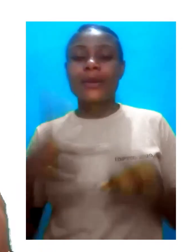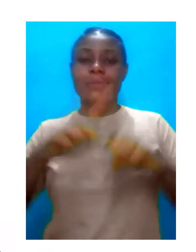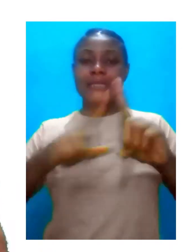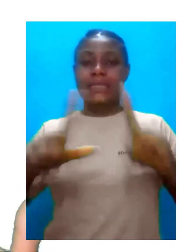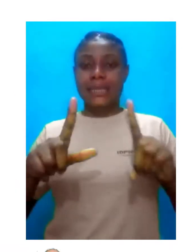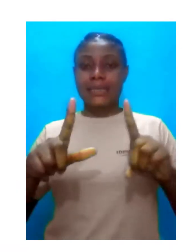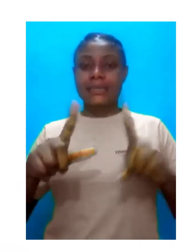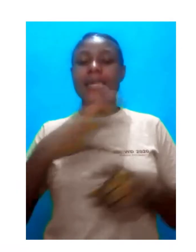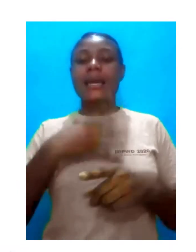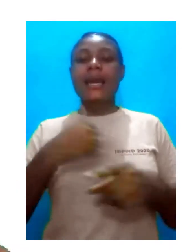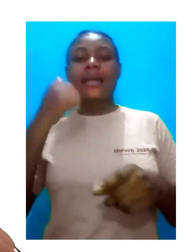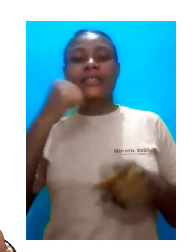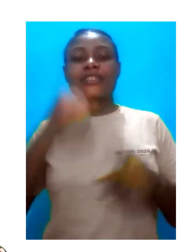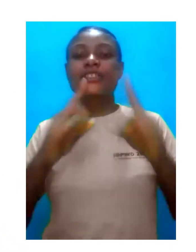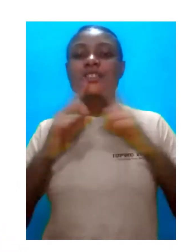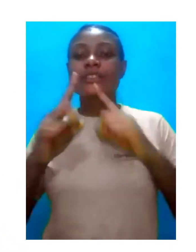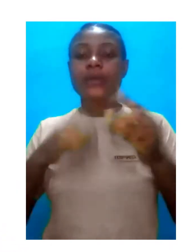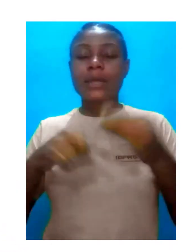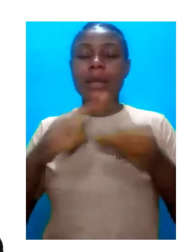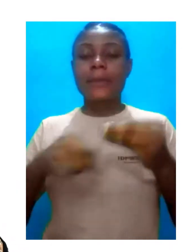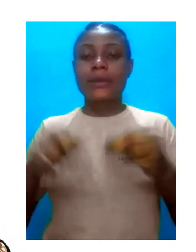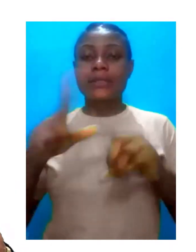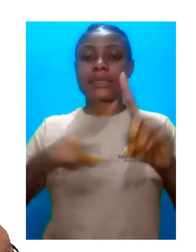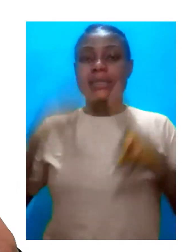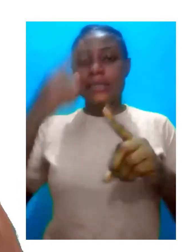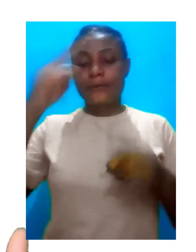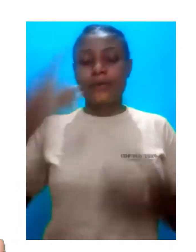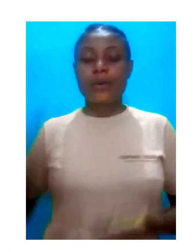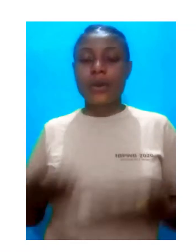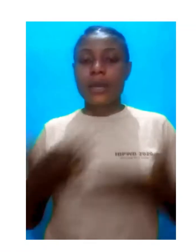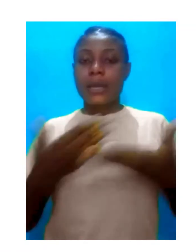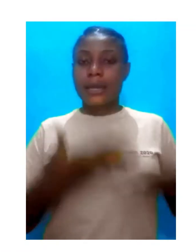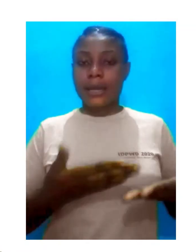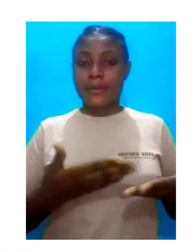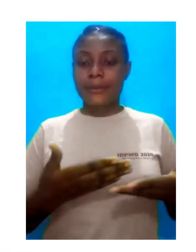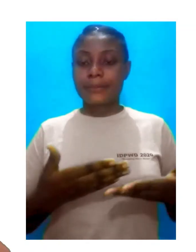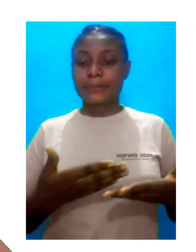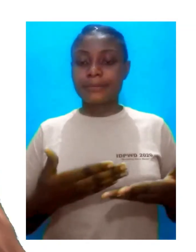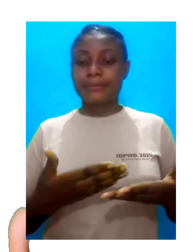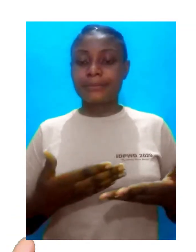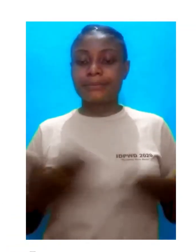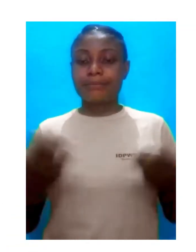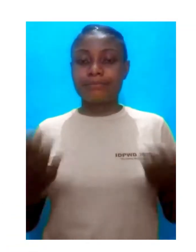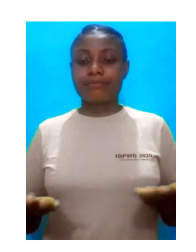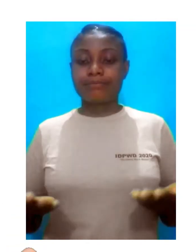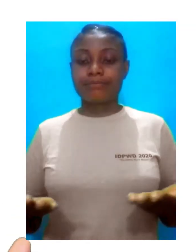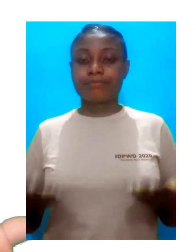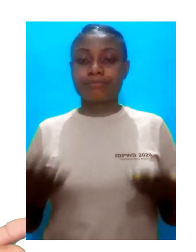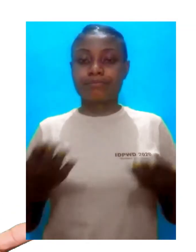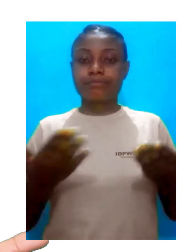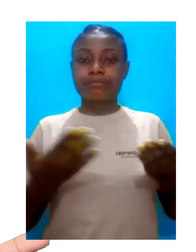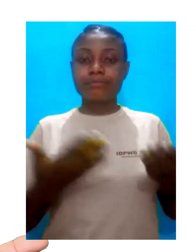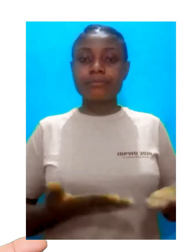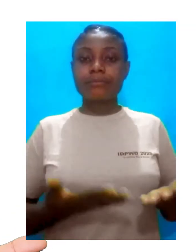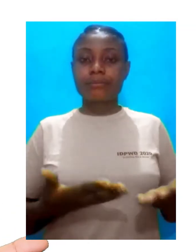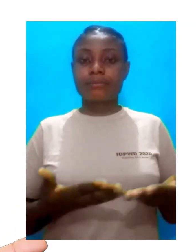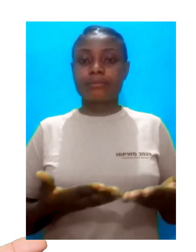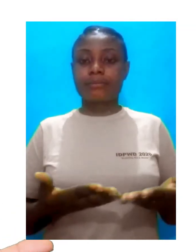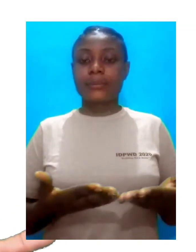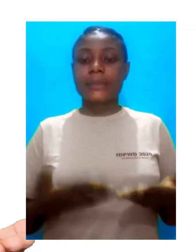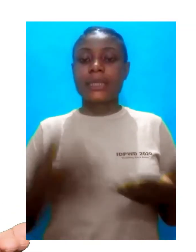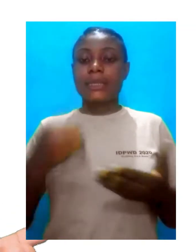the verbal signs, and she talked about the sign for carry. It's like